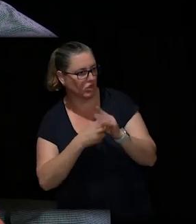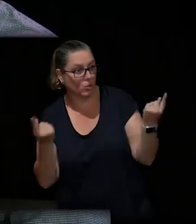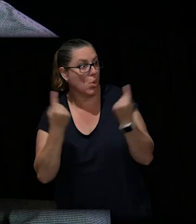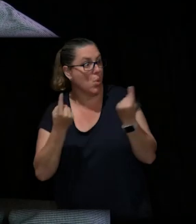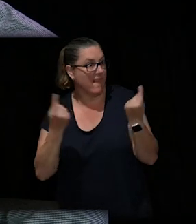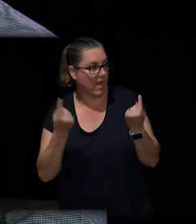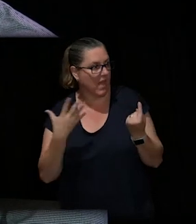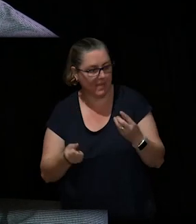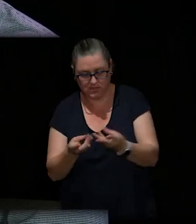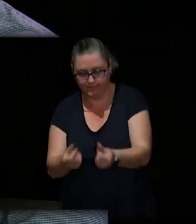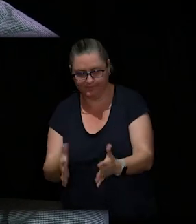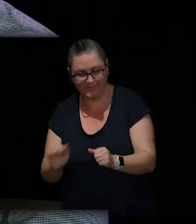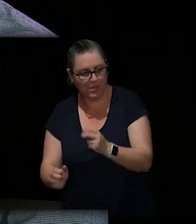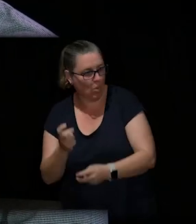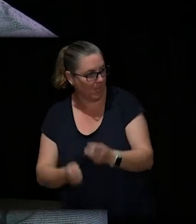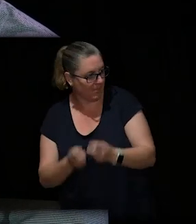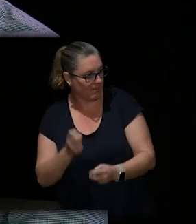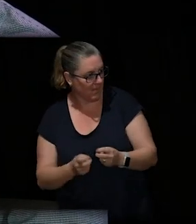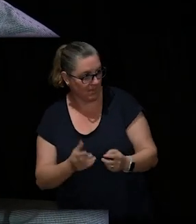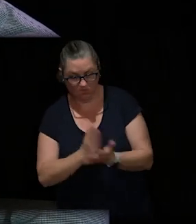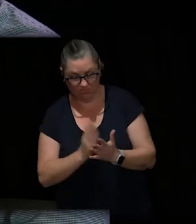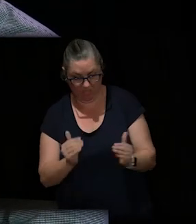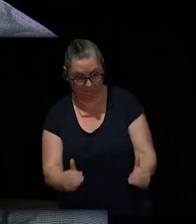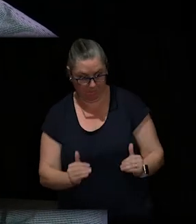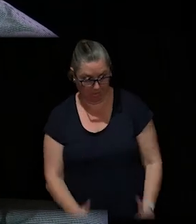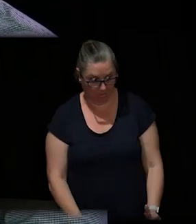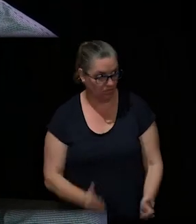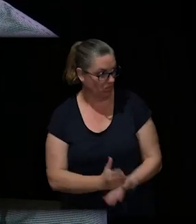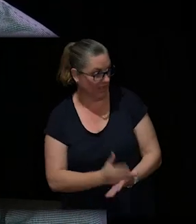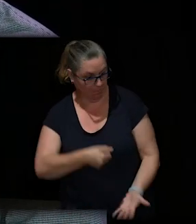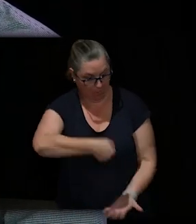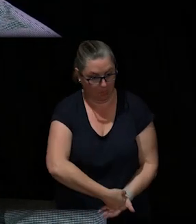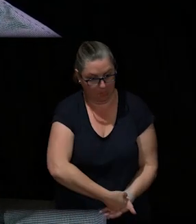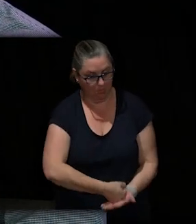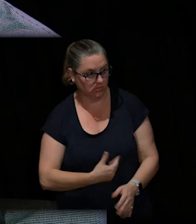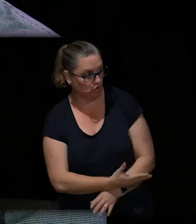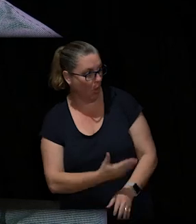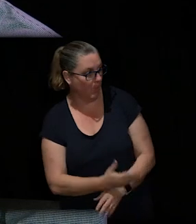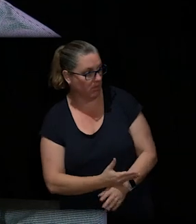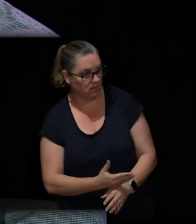So it's an extremely low-level position, the lowest-level position, I should say, the least paid.